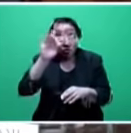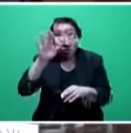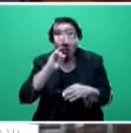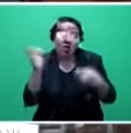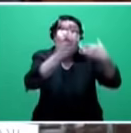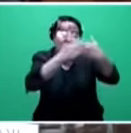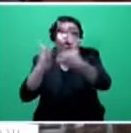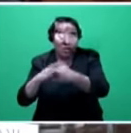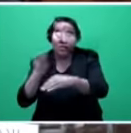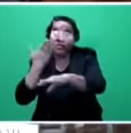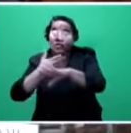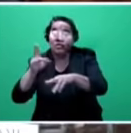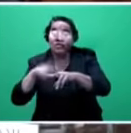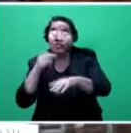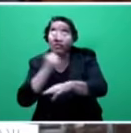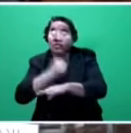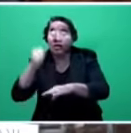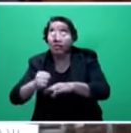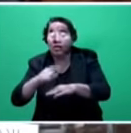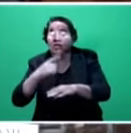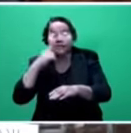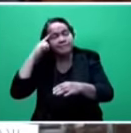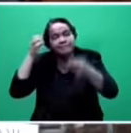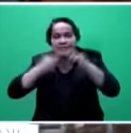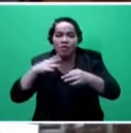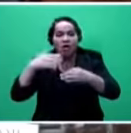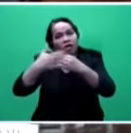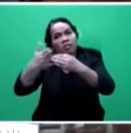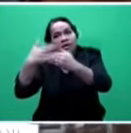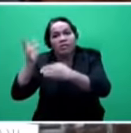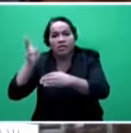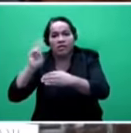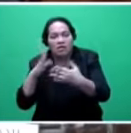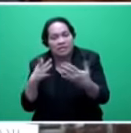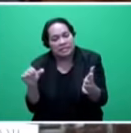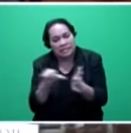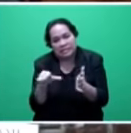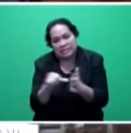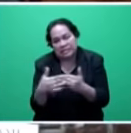new Fiji government decides to reopen the 5 missions that will be closed.